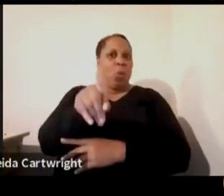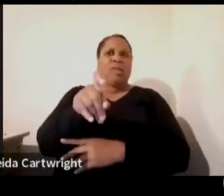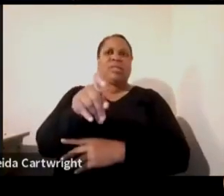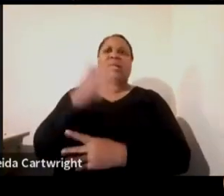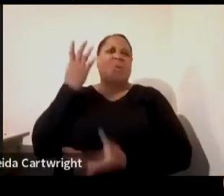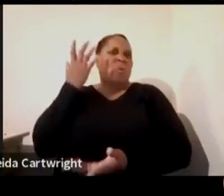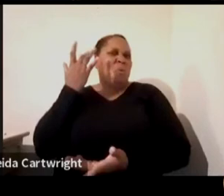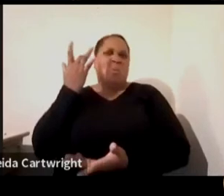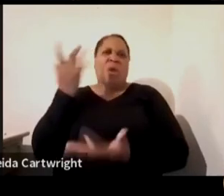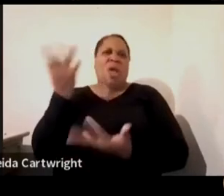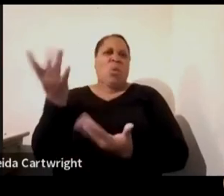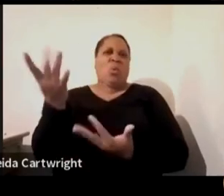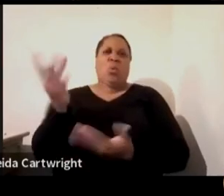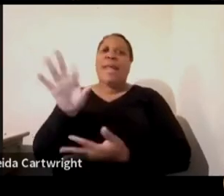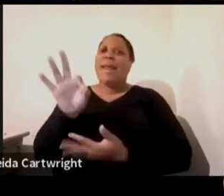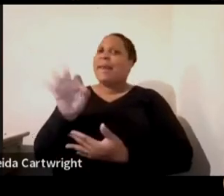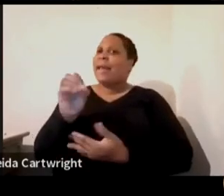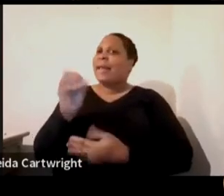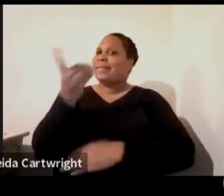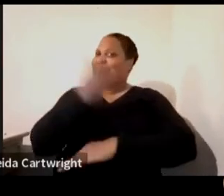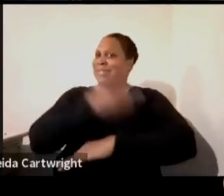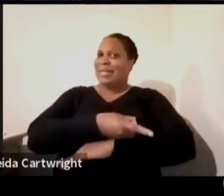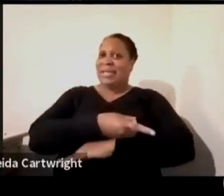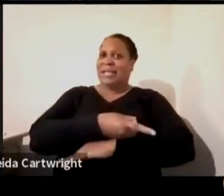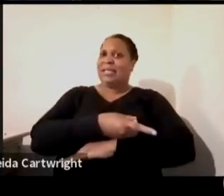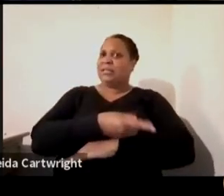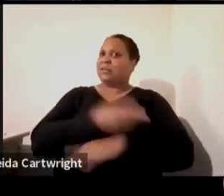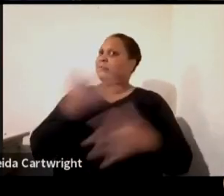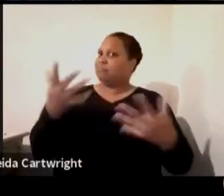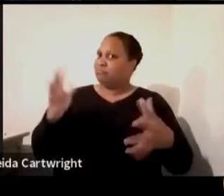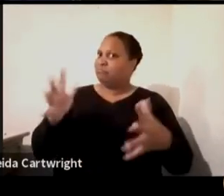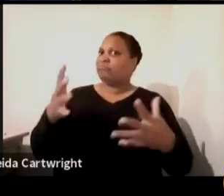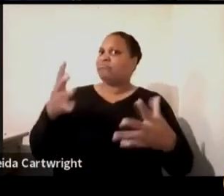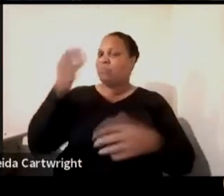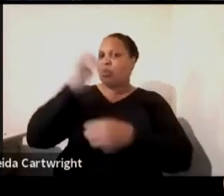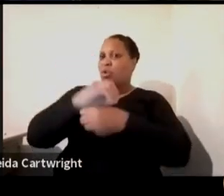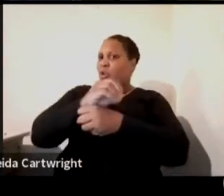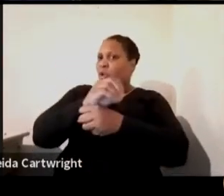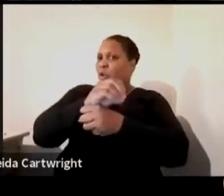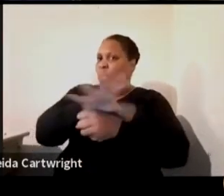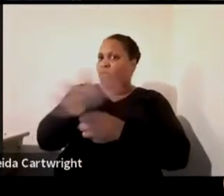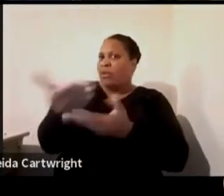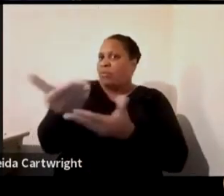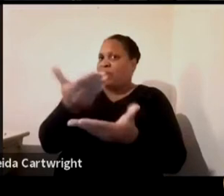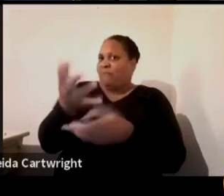have to wait 90 days if you've already had COVID before you can get the vaccine?